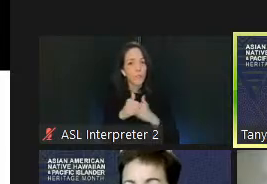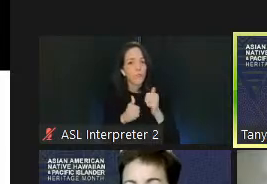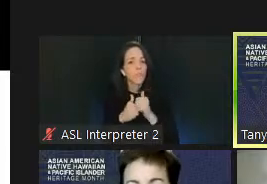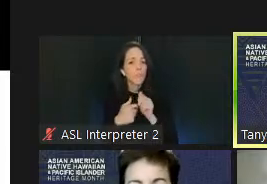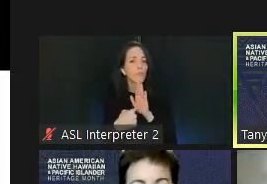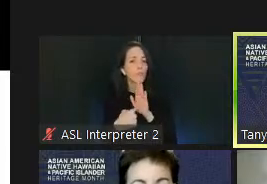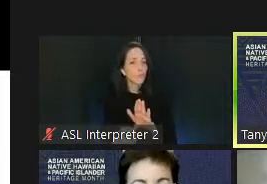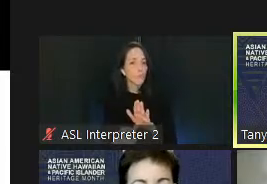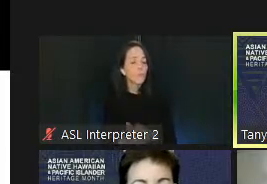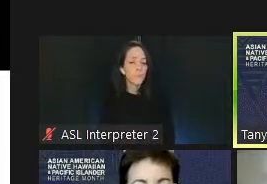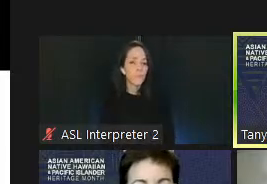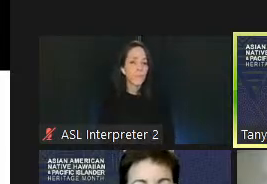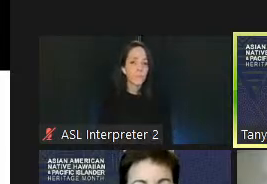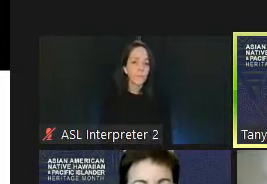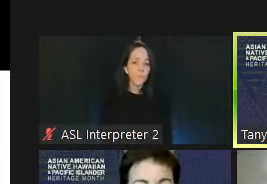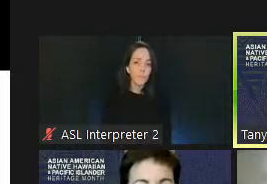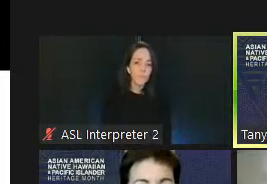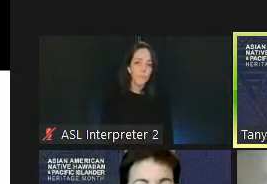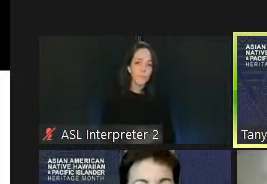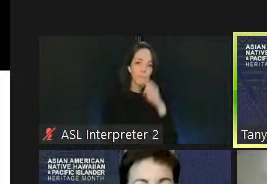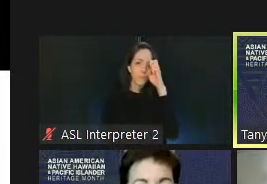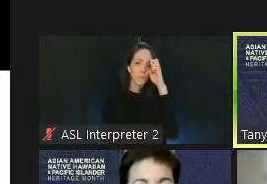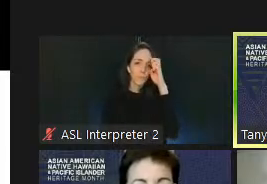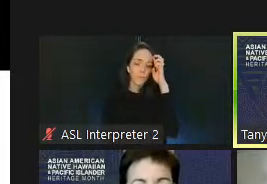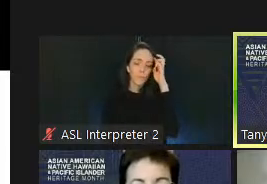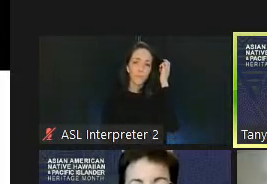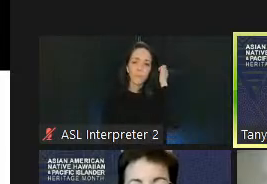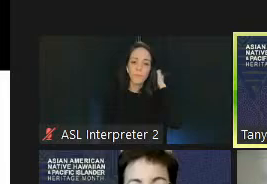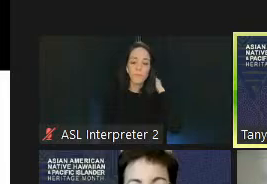slide. Next slide, please.